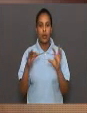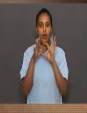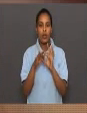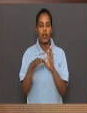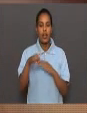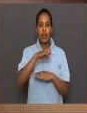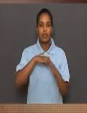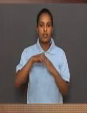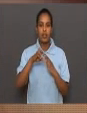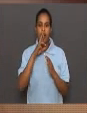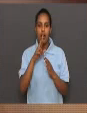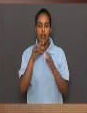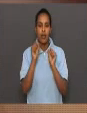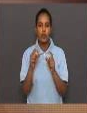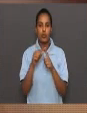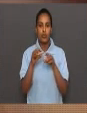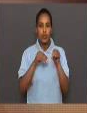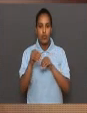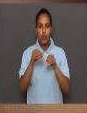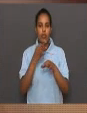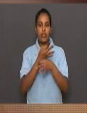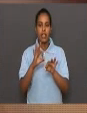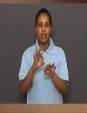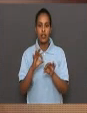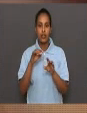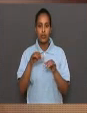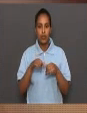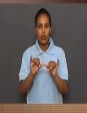The bonding electrons are able to move